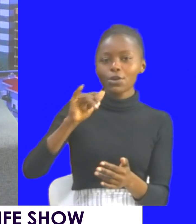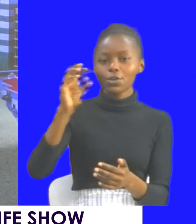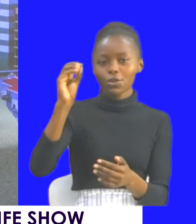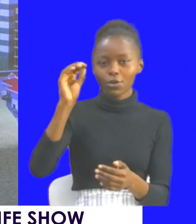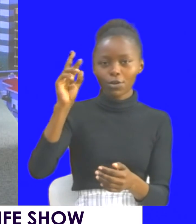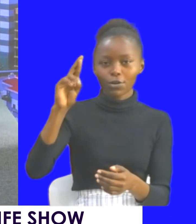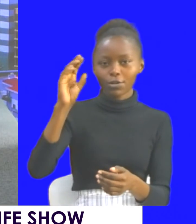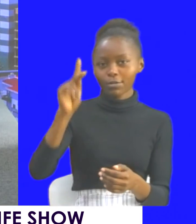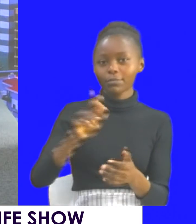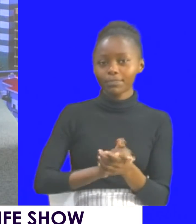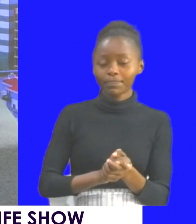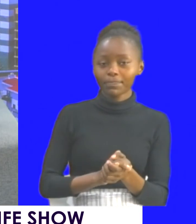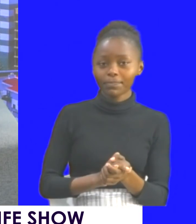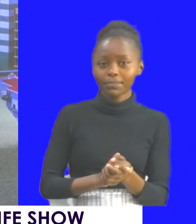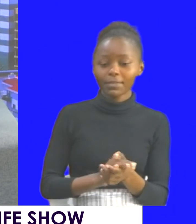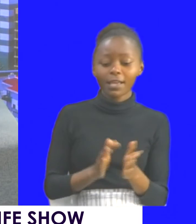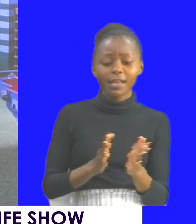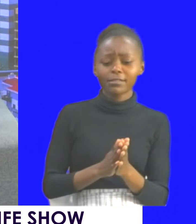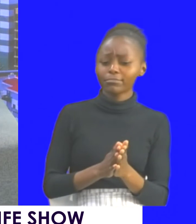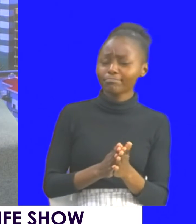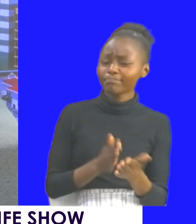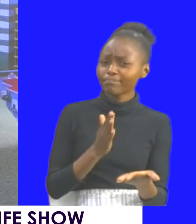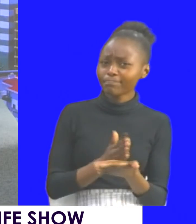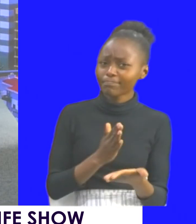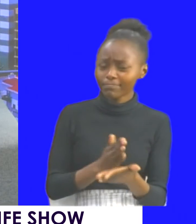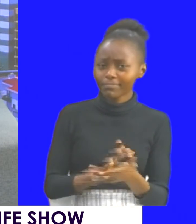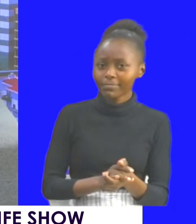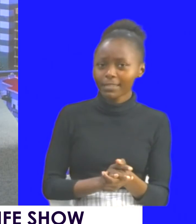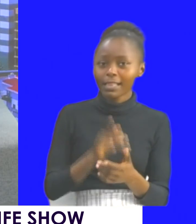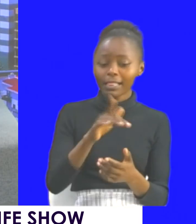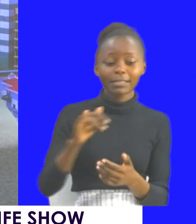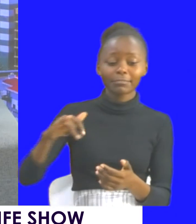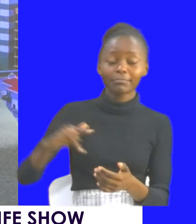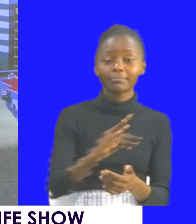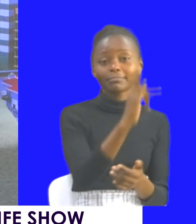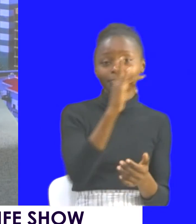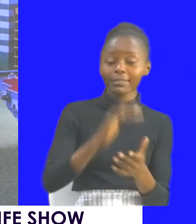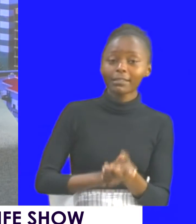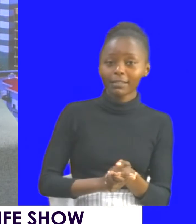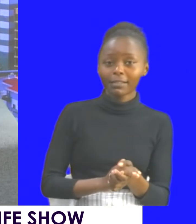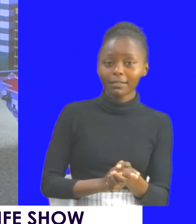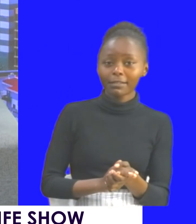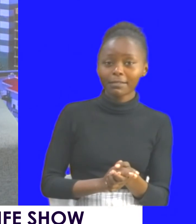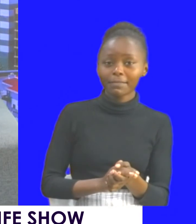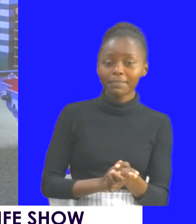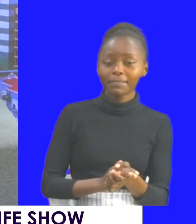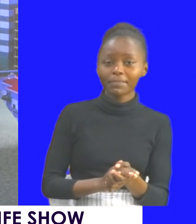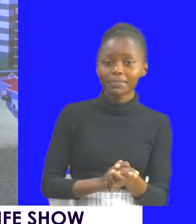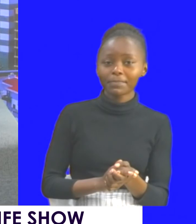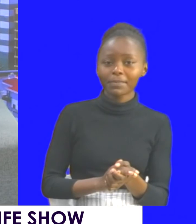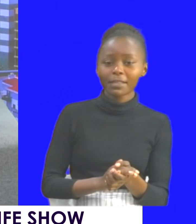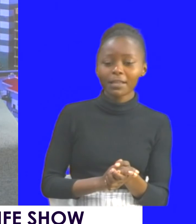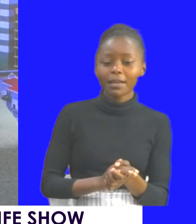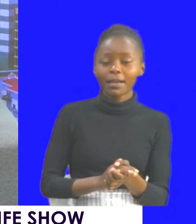And sure enough, this plane up there Despite the storms,